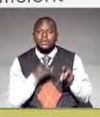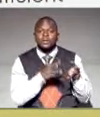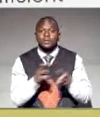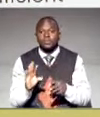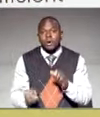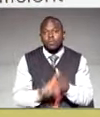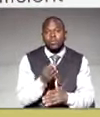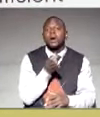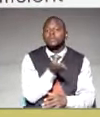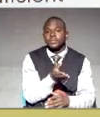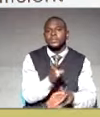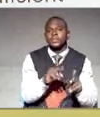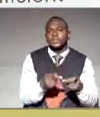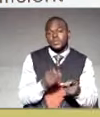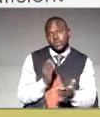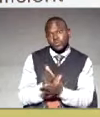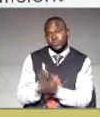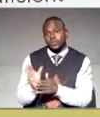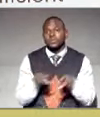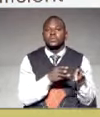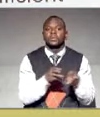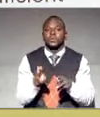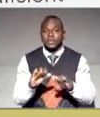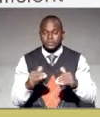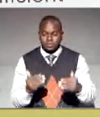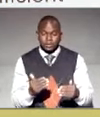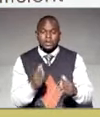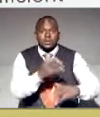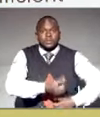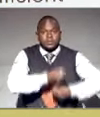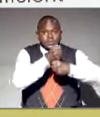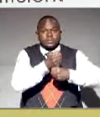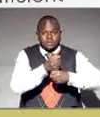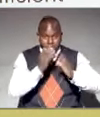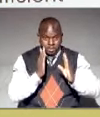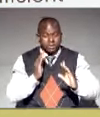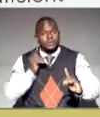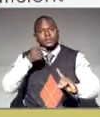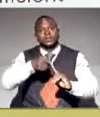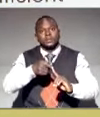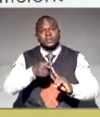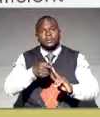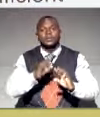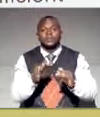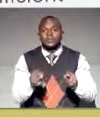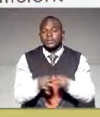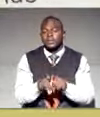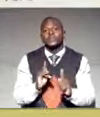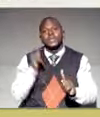put in place are actually the right ones. Hence, the budget is actually meeting its objectives and